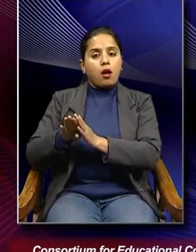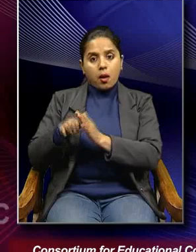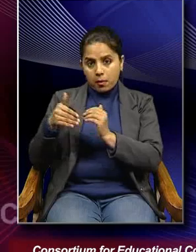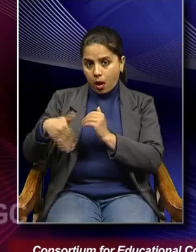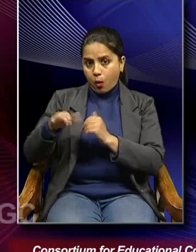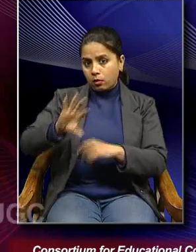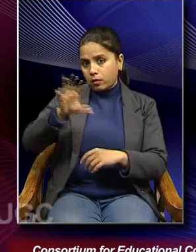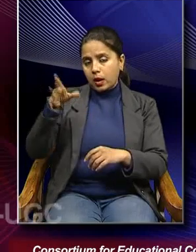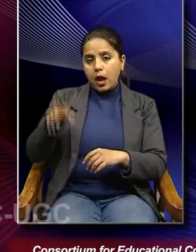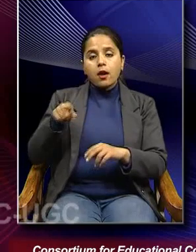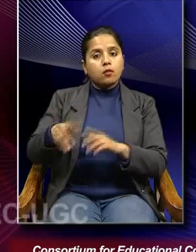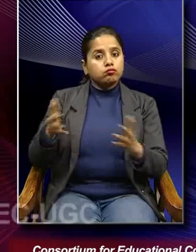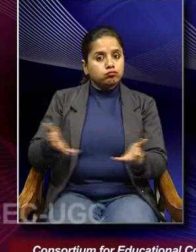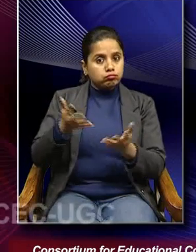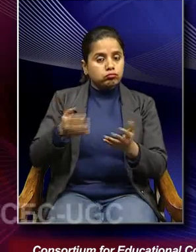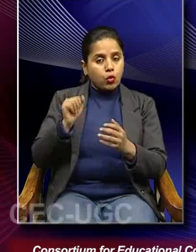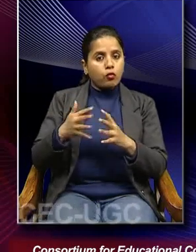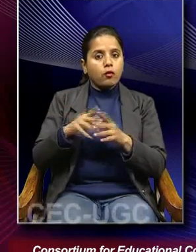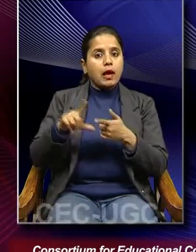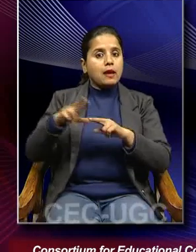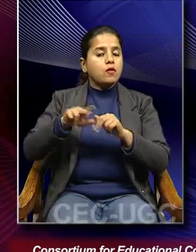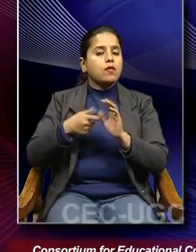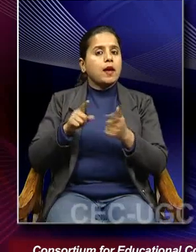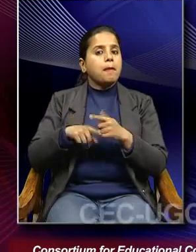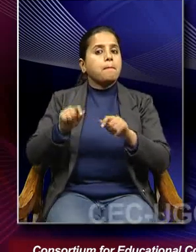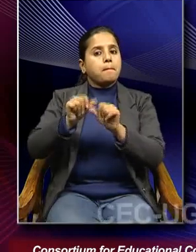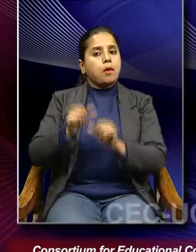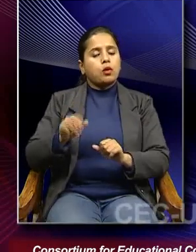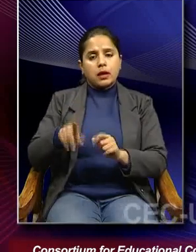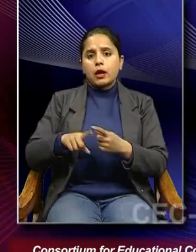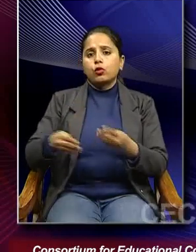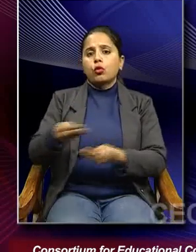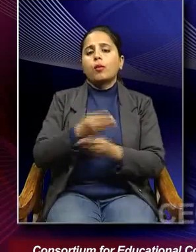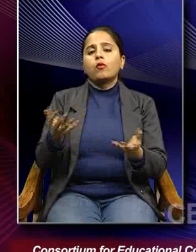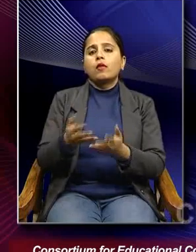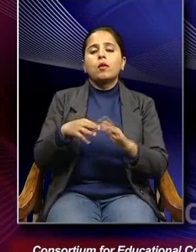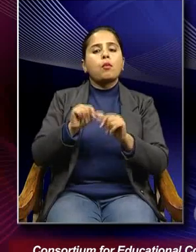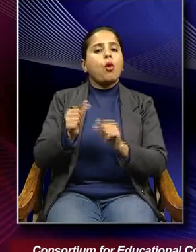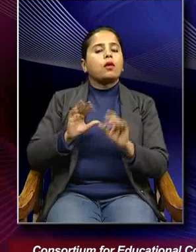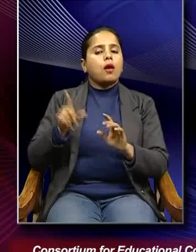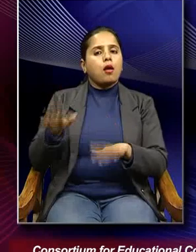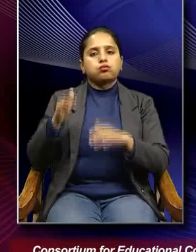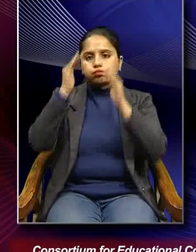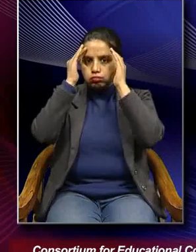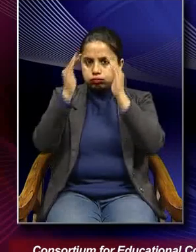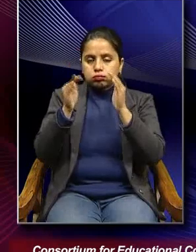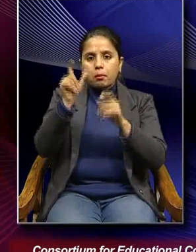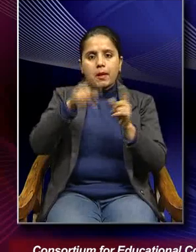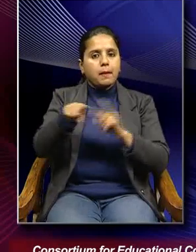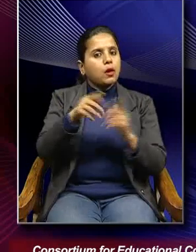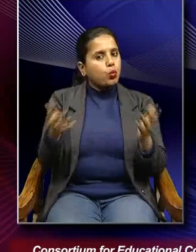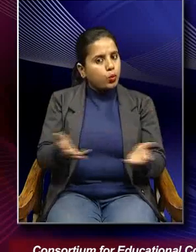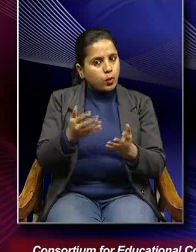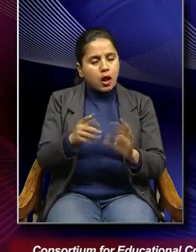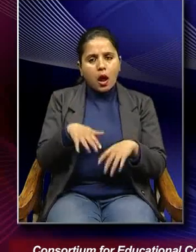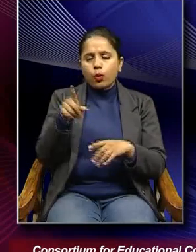welfare models. There are economic welfare models where they focus on the welfare of the people, and how do